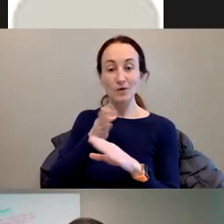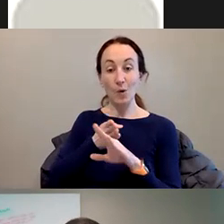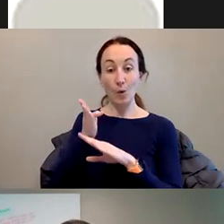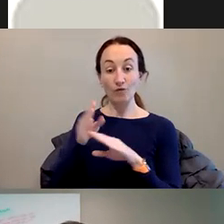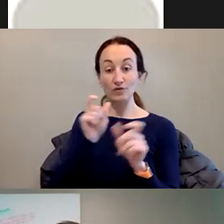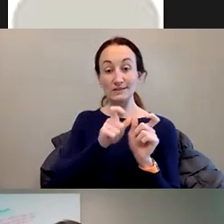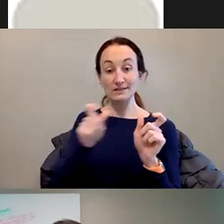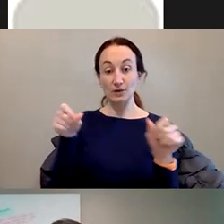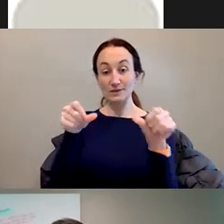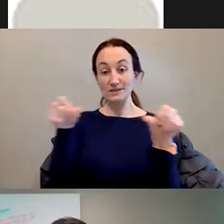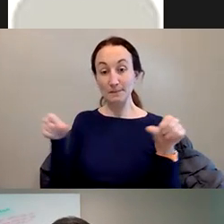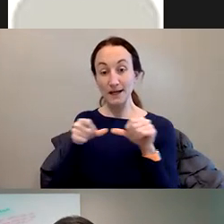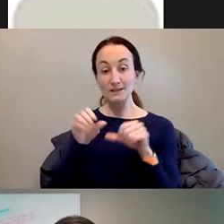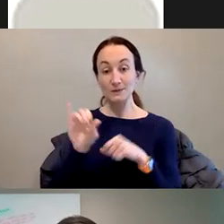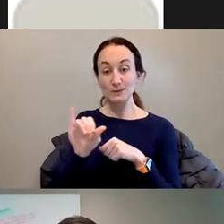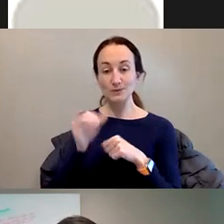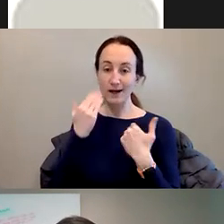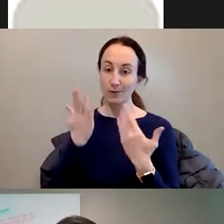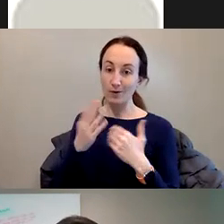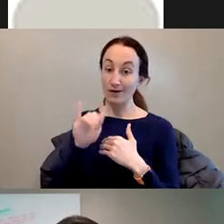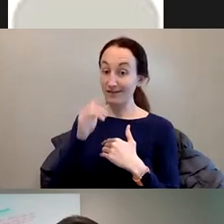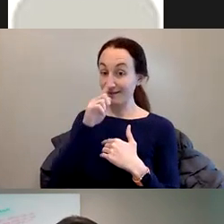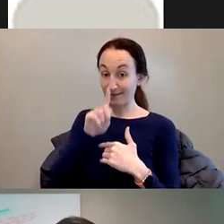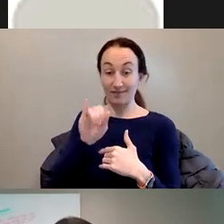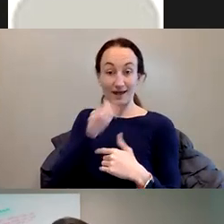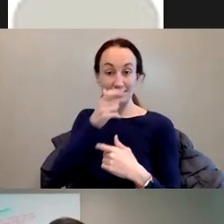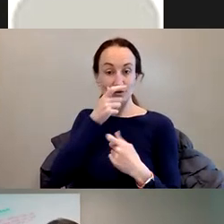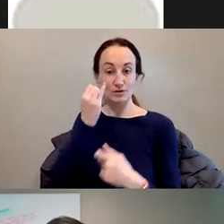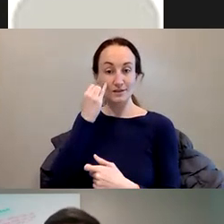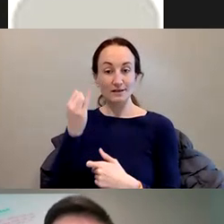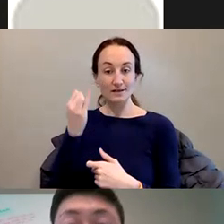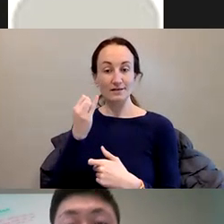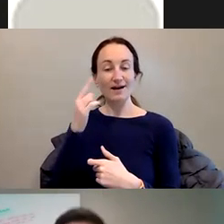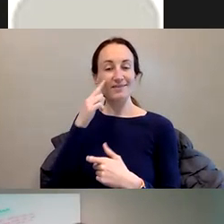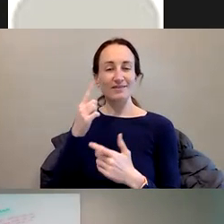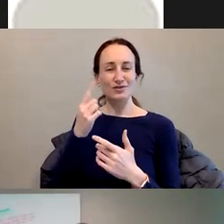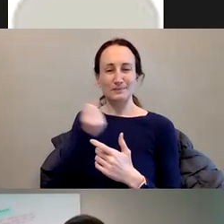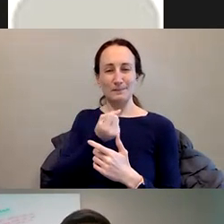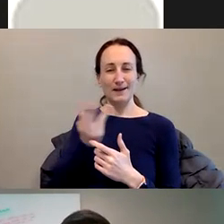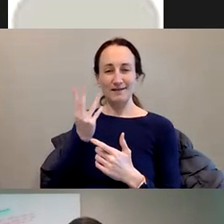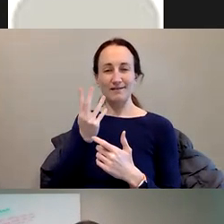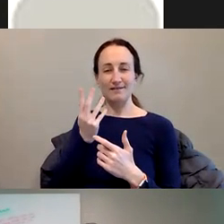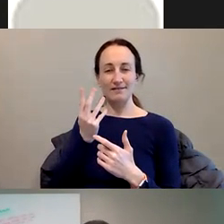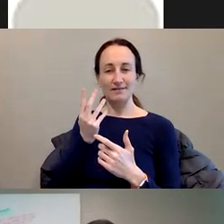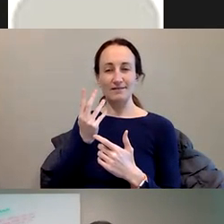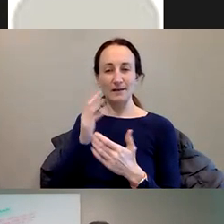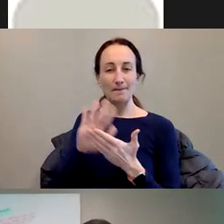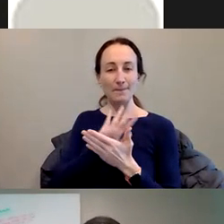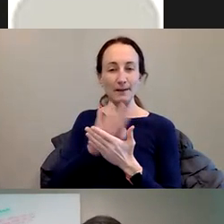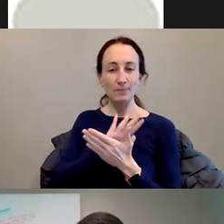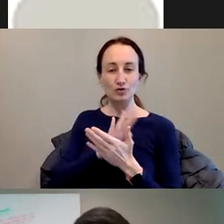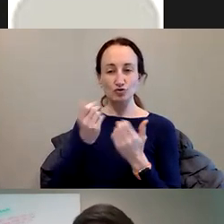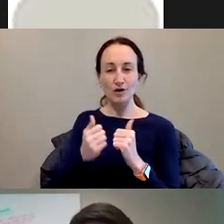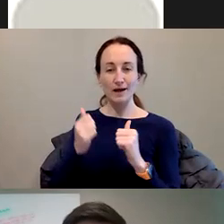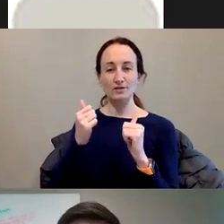space as well. I don't know. I think that's an interesting idea. I think there are quite a few papers are trying to